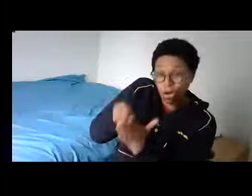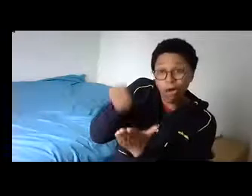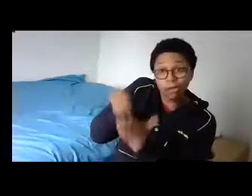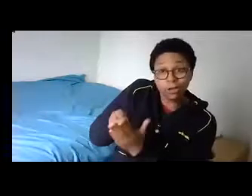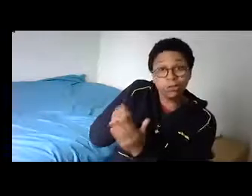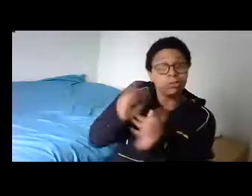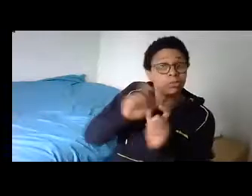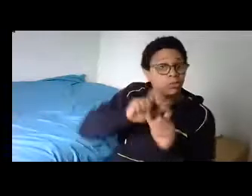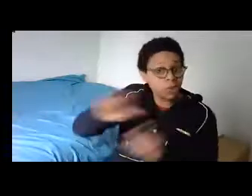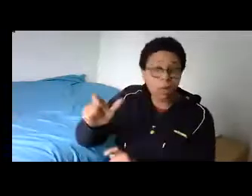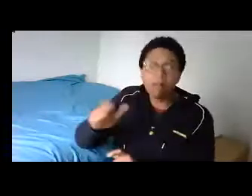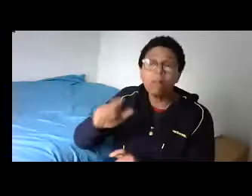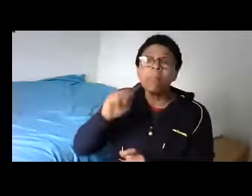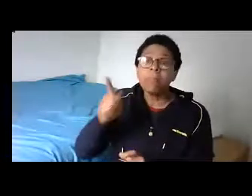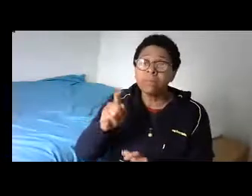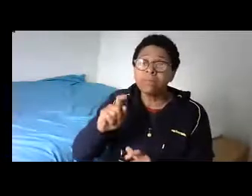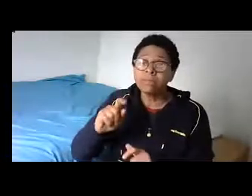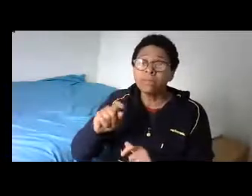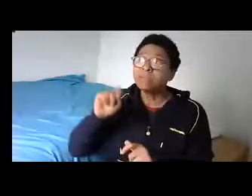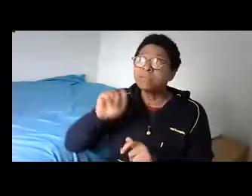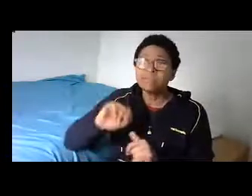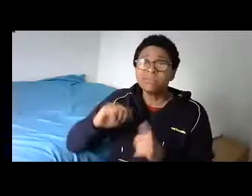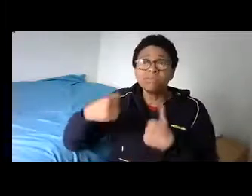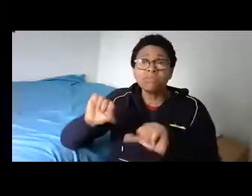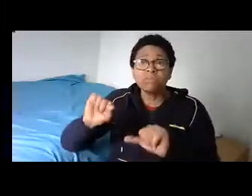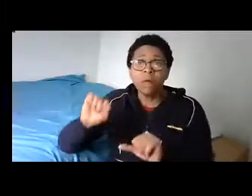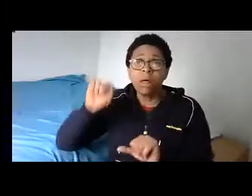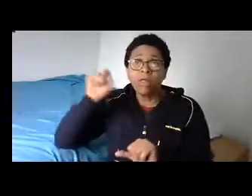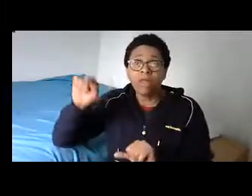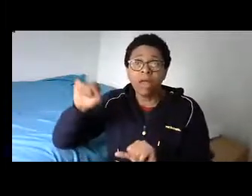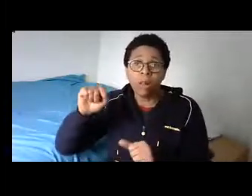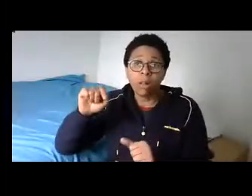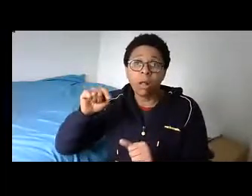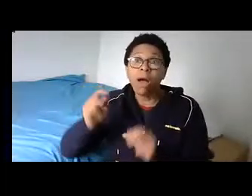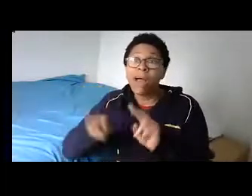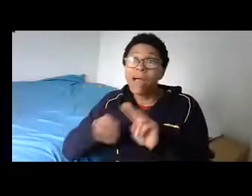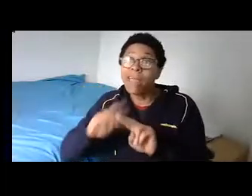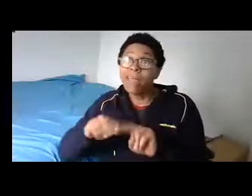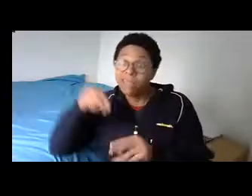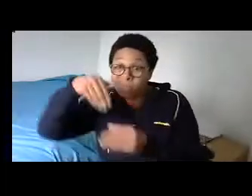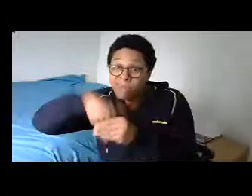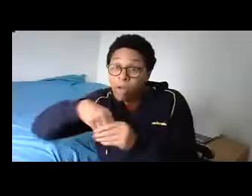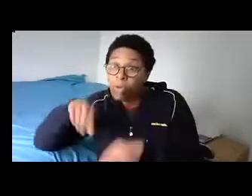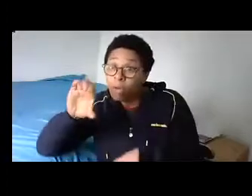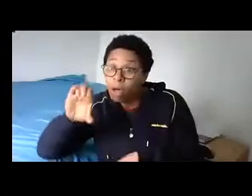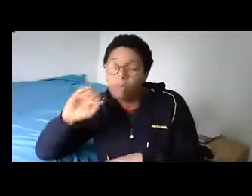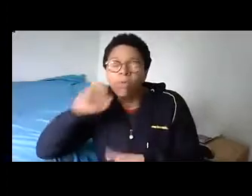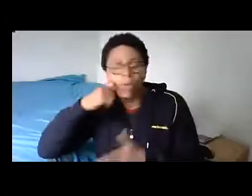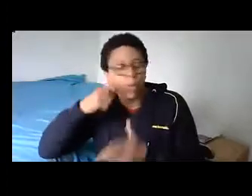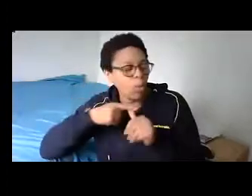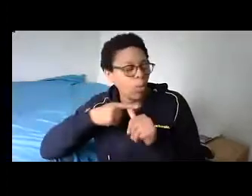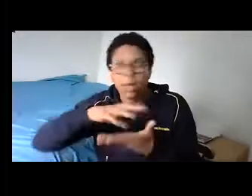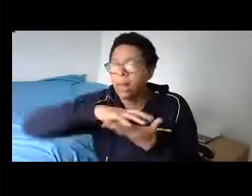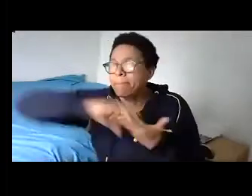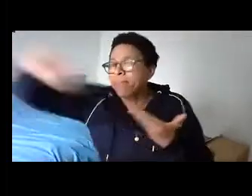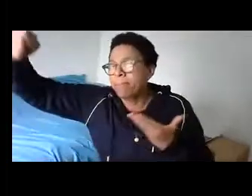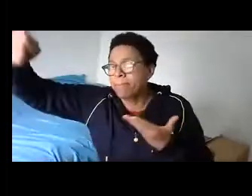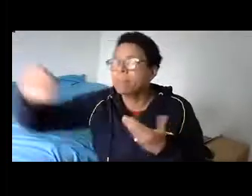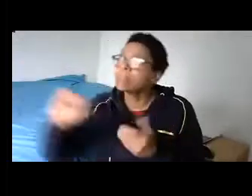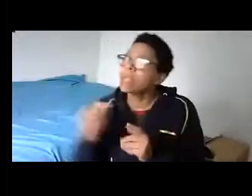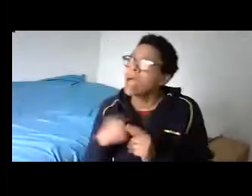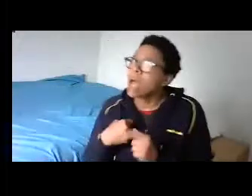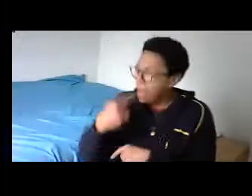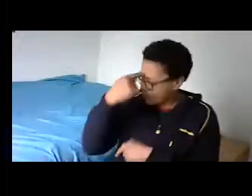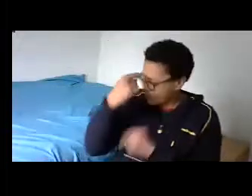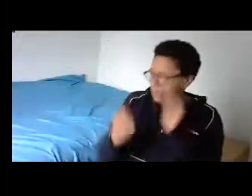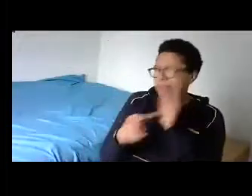then they claw back the money, they take money back. And it's important to try and preempt those situations and